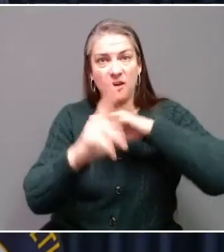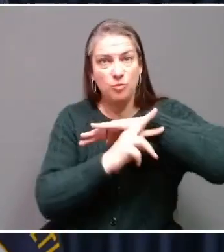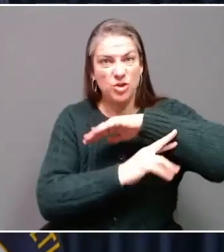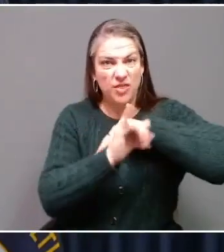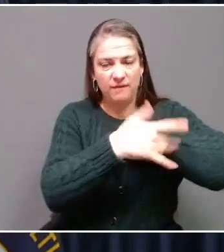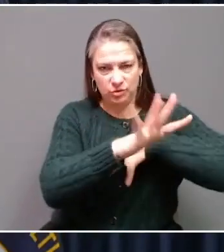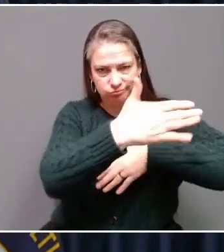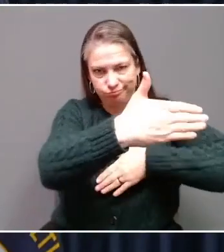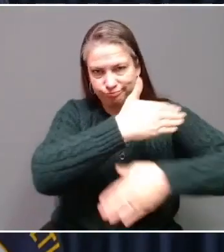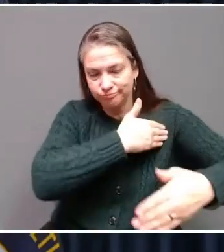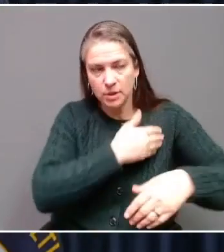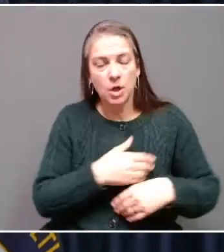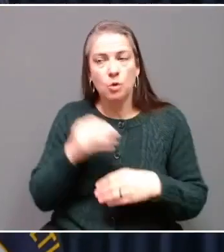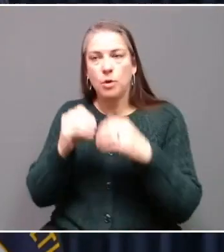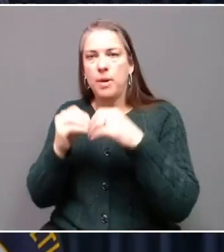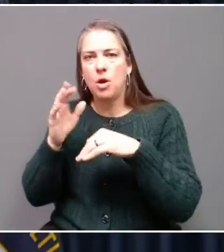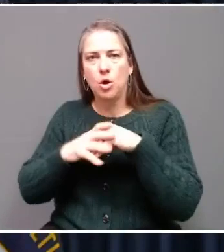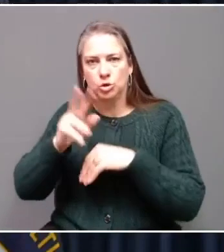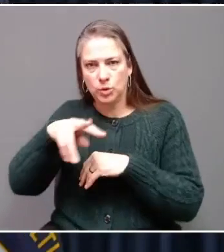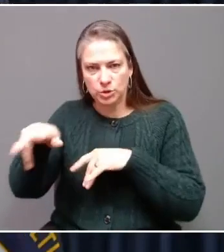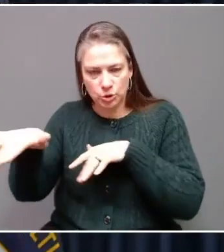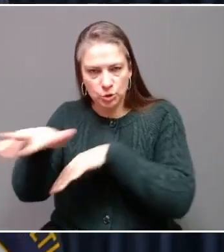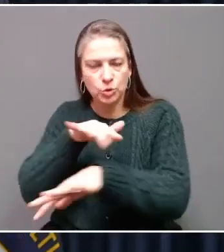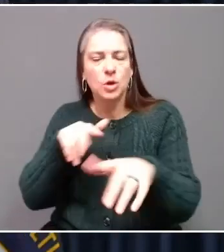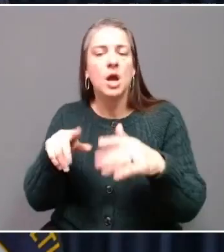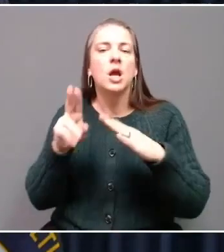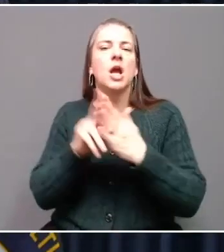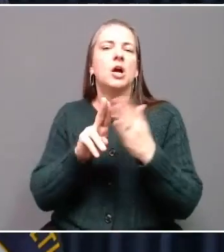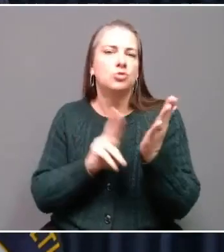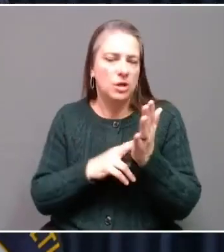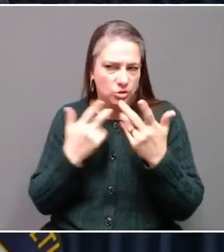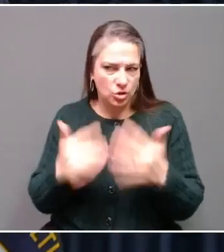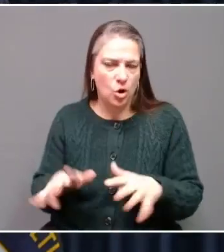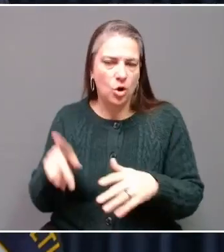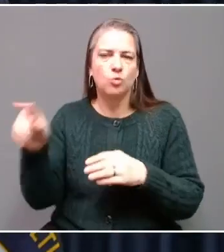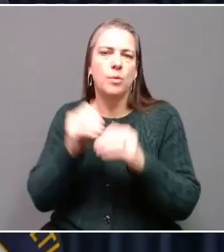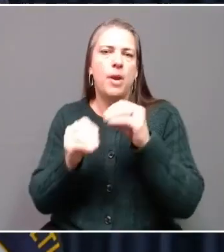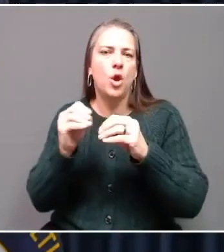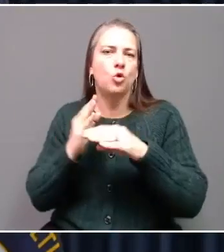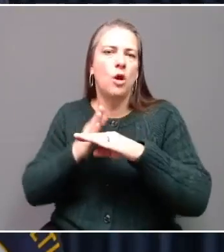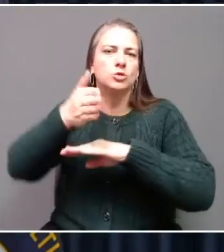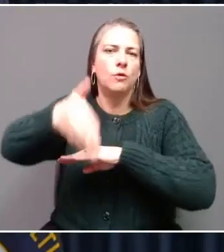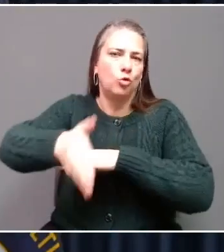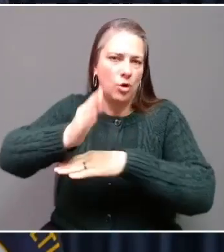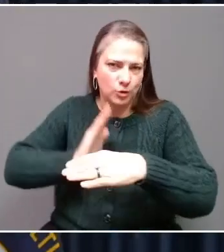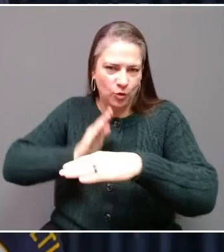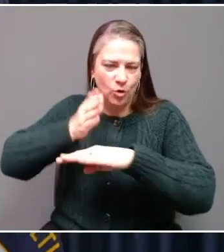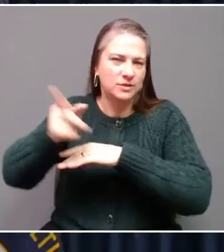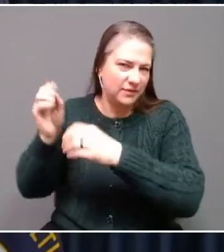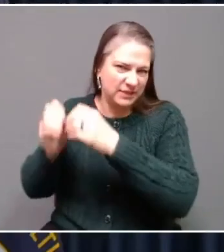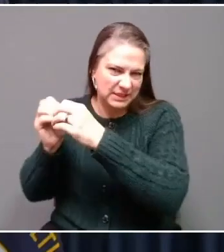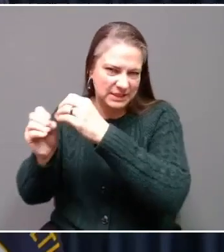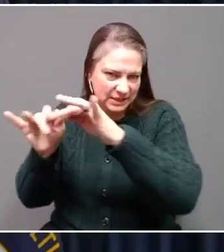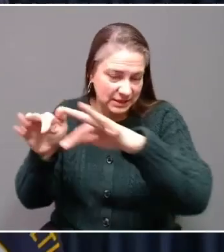on 22. Contractors have installed 42 temporary crossings. Yesterday, we celebrated the opening of a brand new state bridge